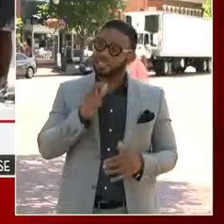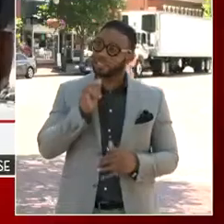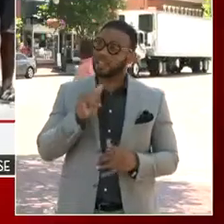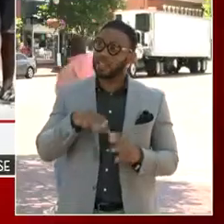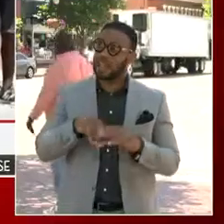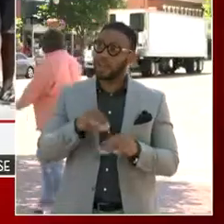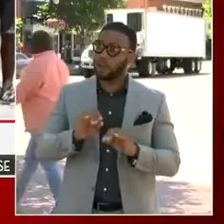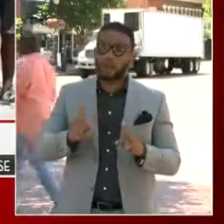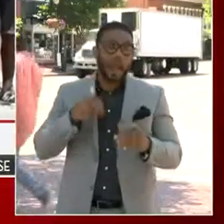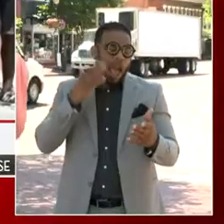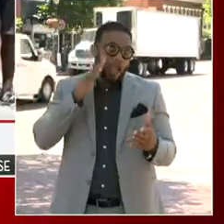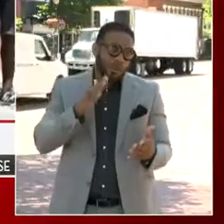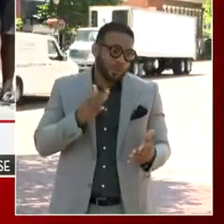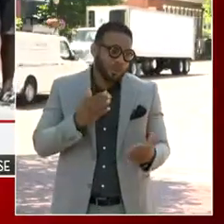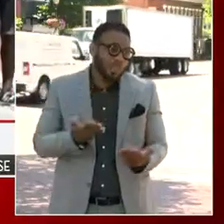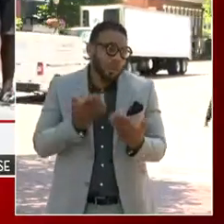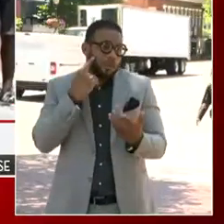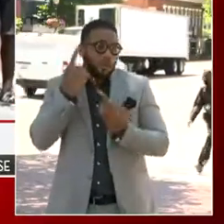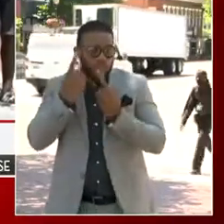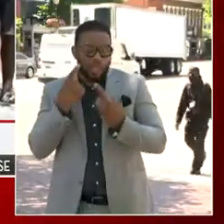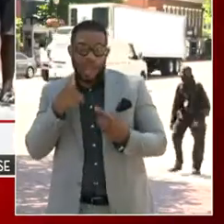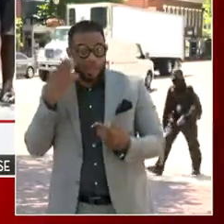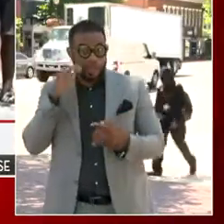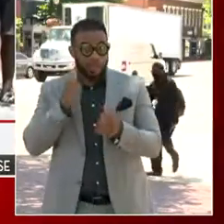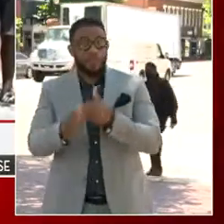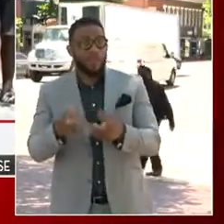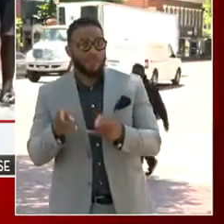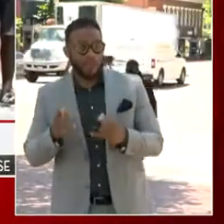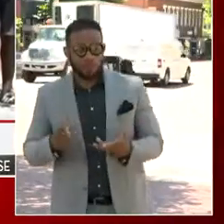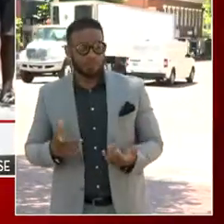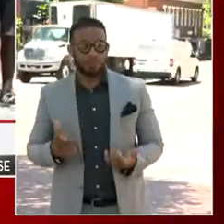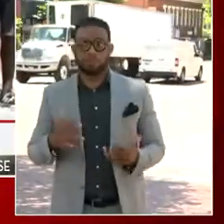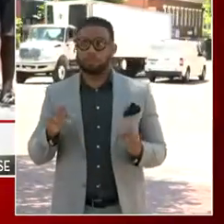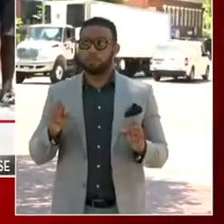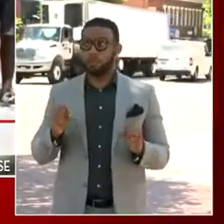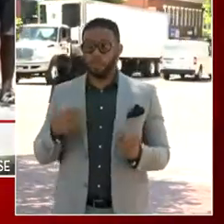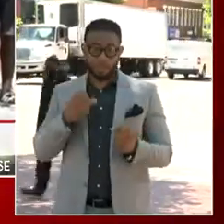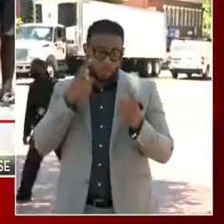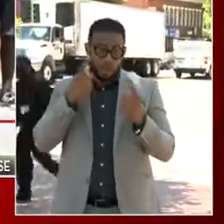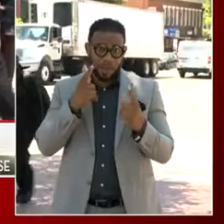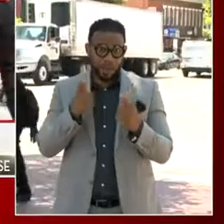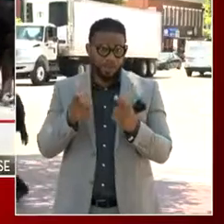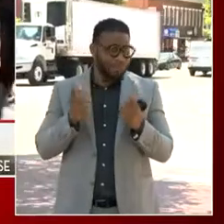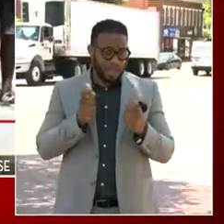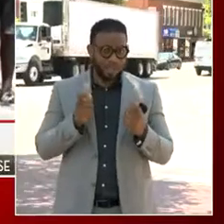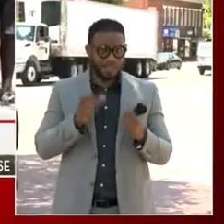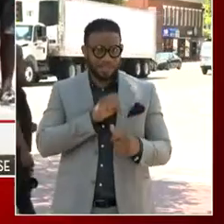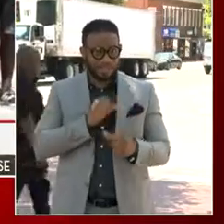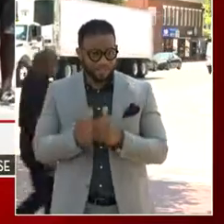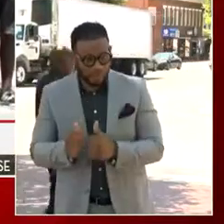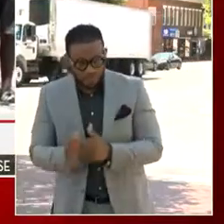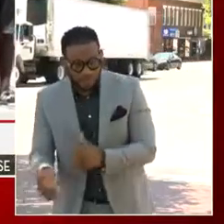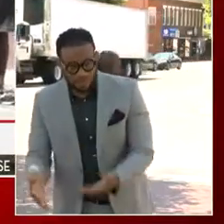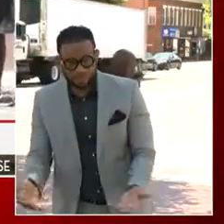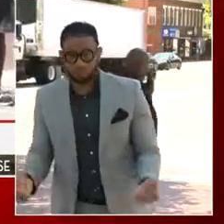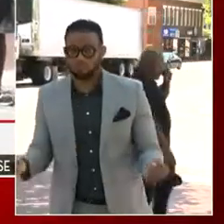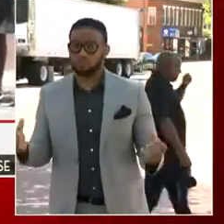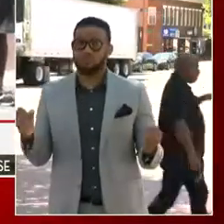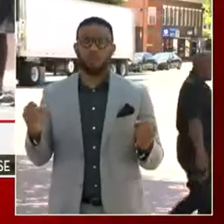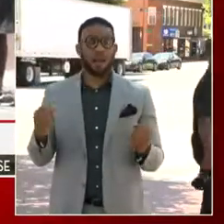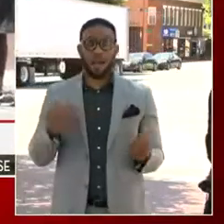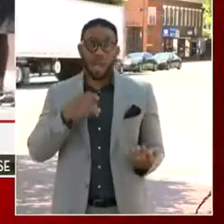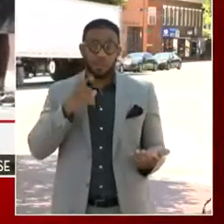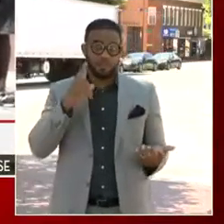of nowhere, so I knew it was up for consideration. But I am surprised by it, that how fast the Senate has moved. I don't think